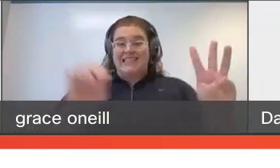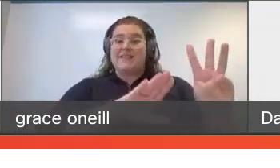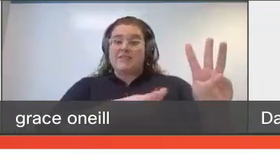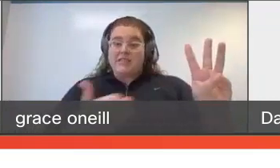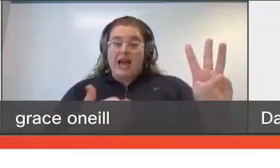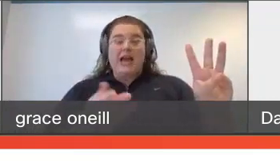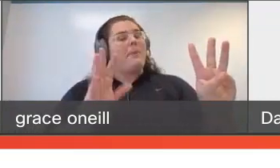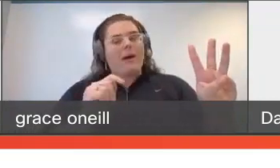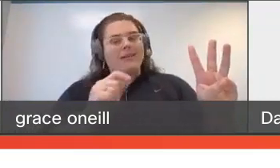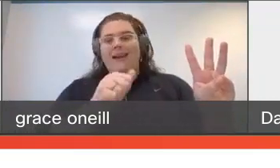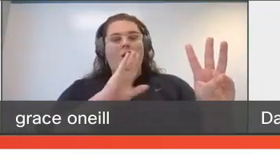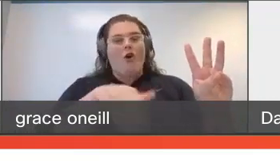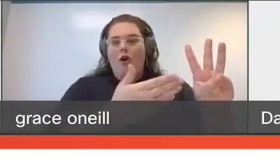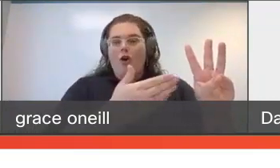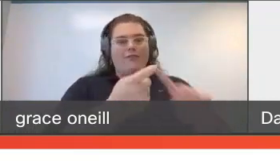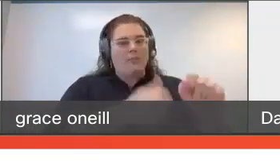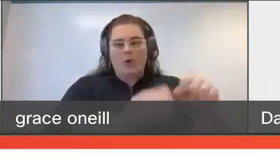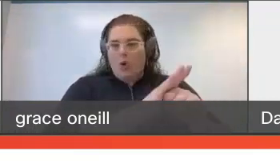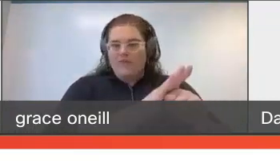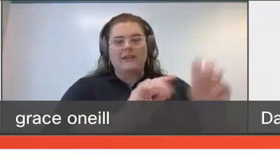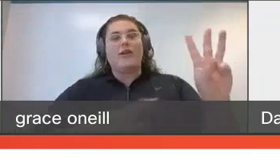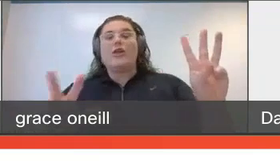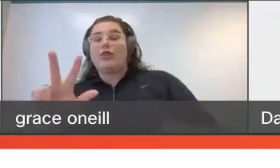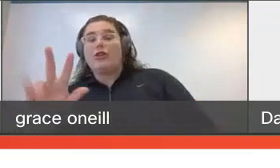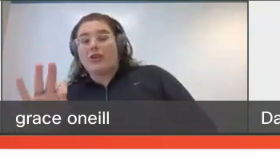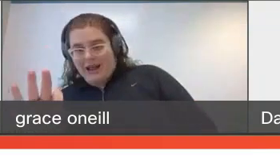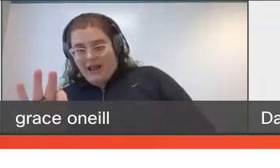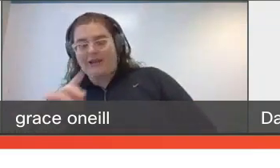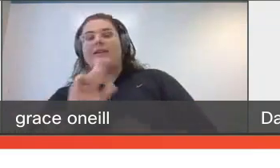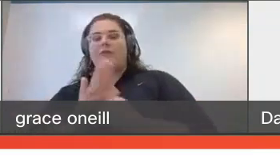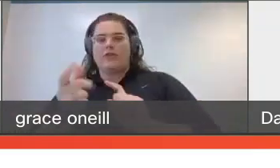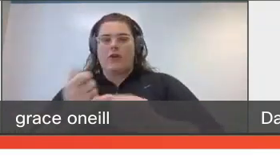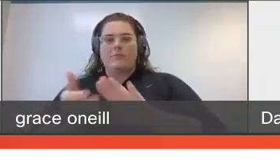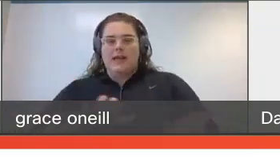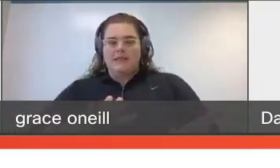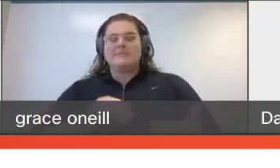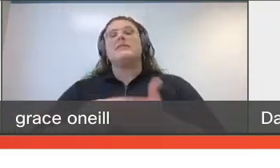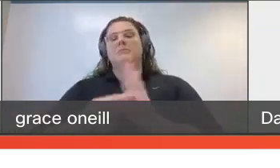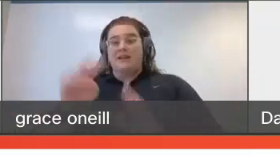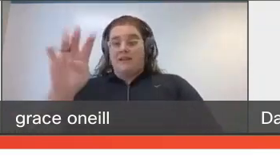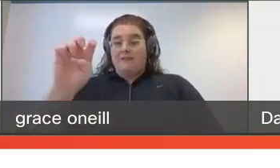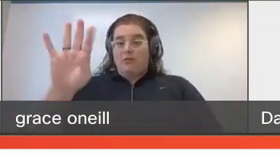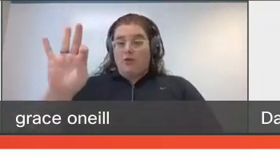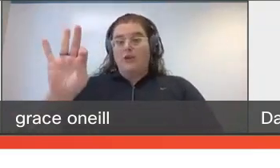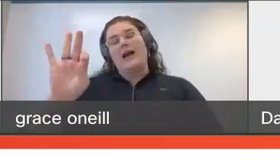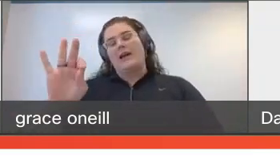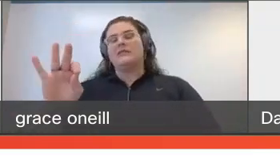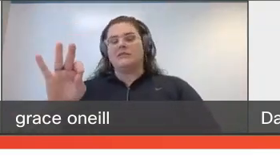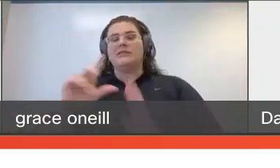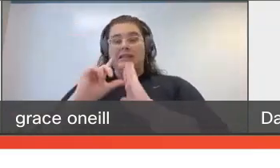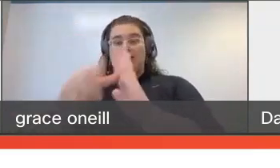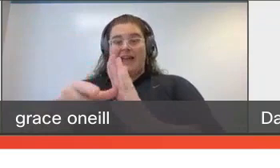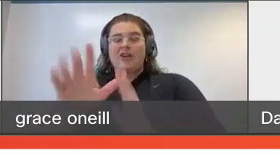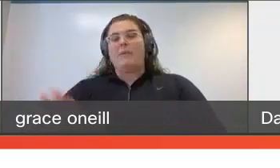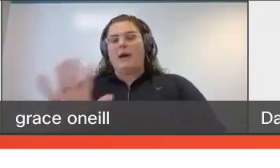deaths. So of the 449 people who contracted COVID, we've had a little over 8% people who